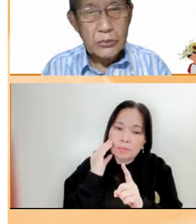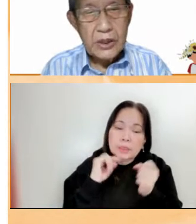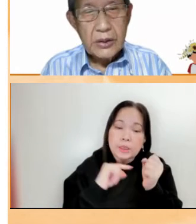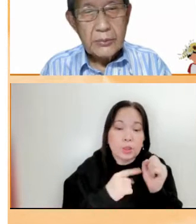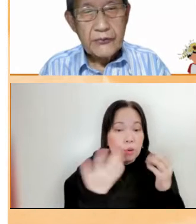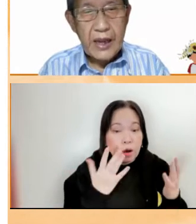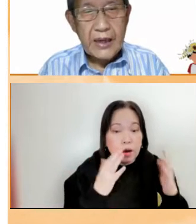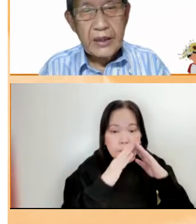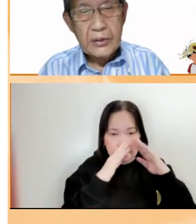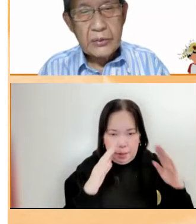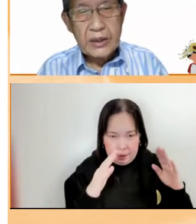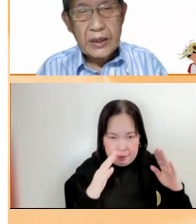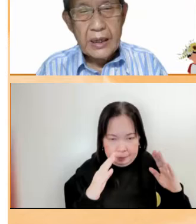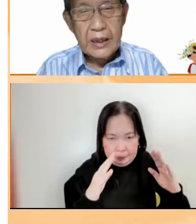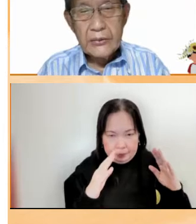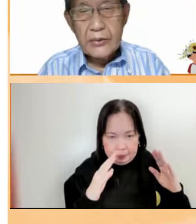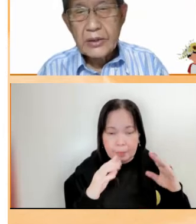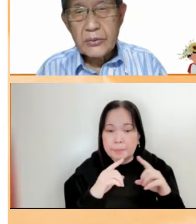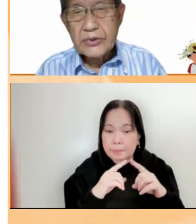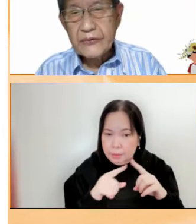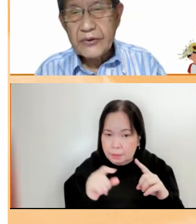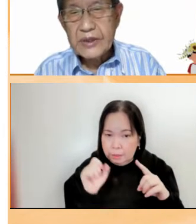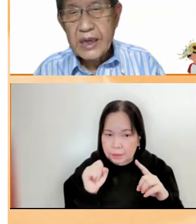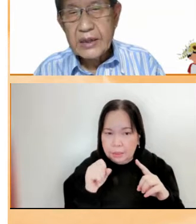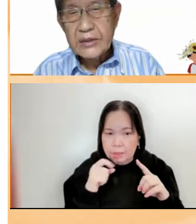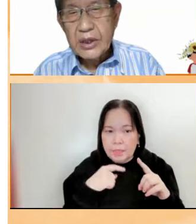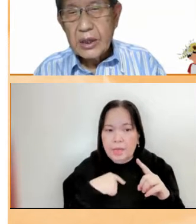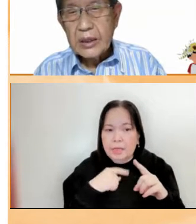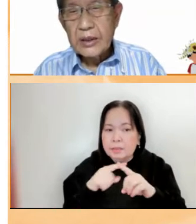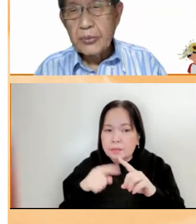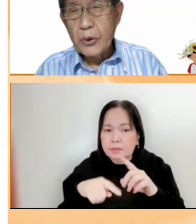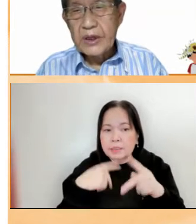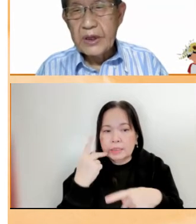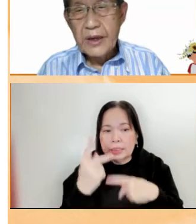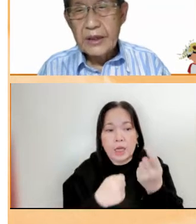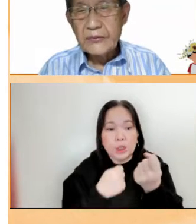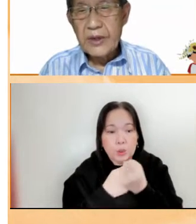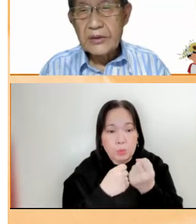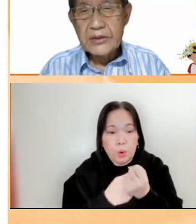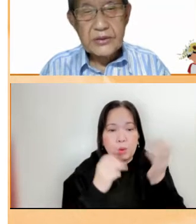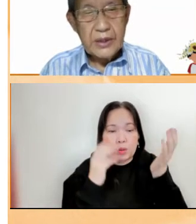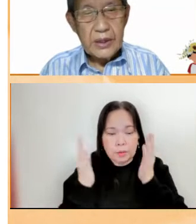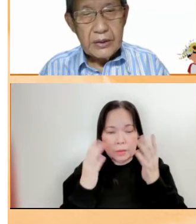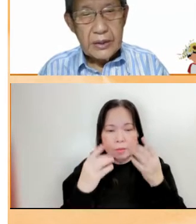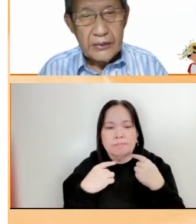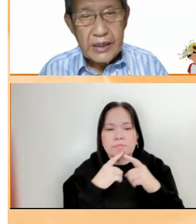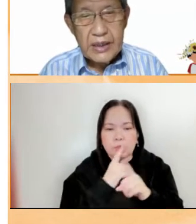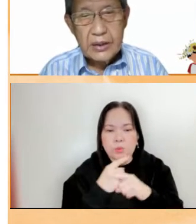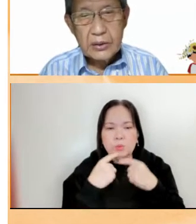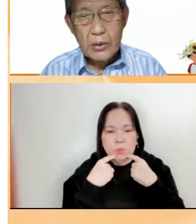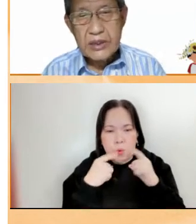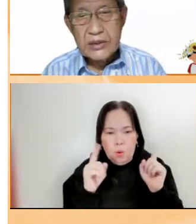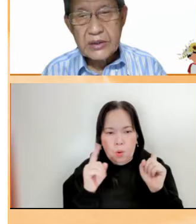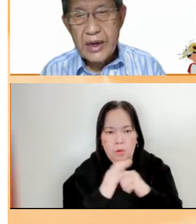home, provided with a range of services that have proven effectiveness.